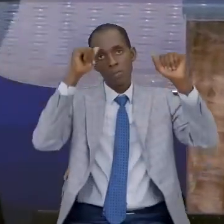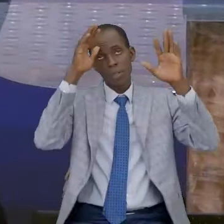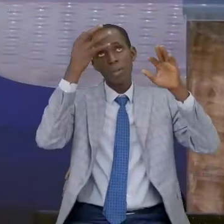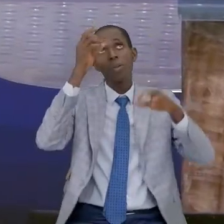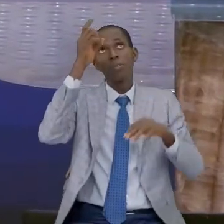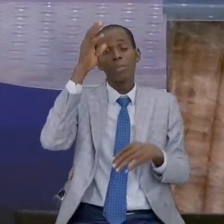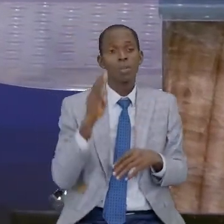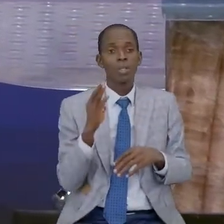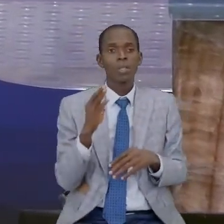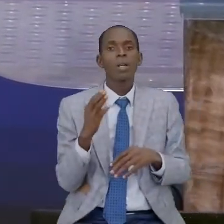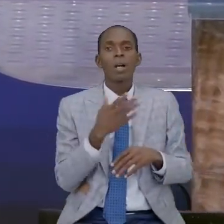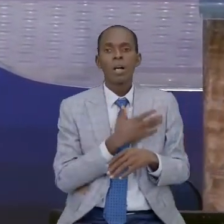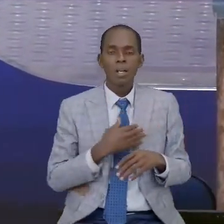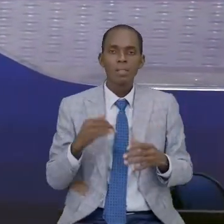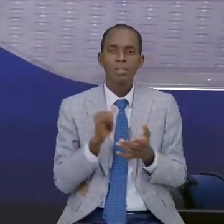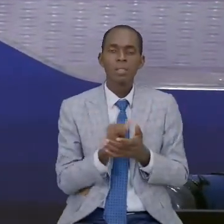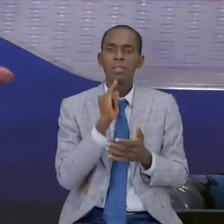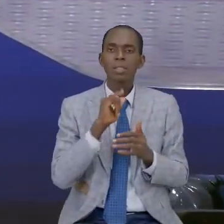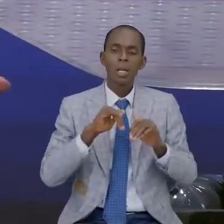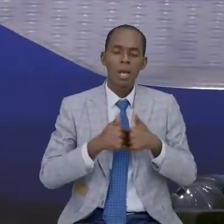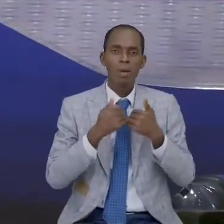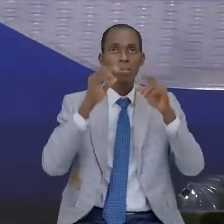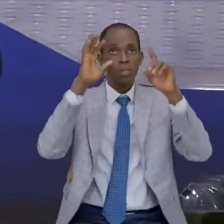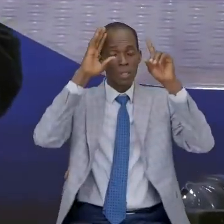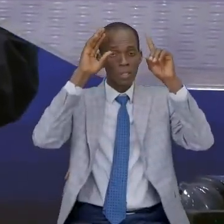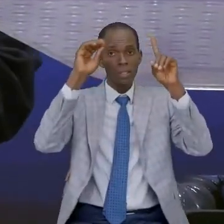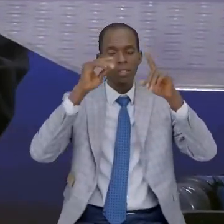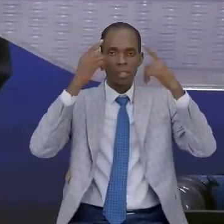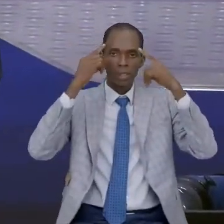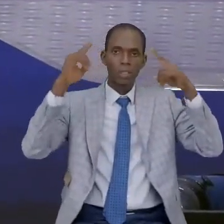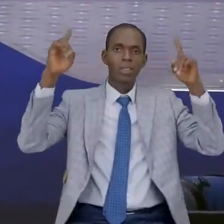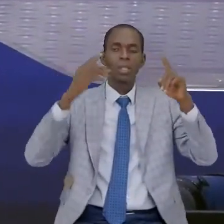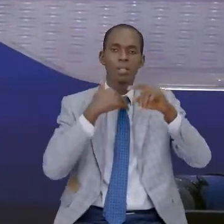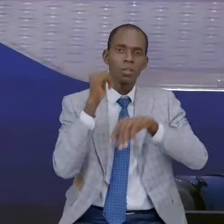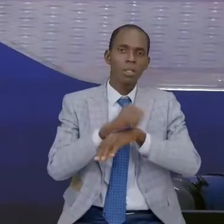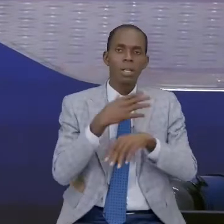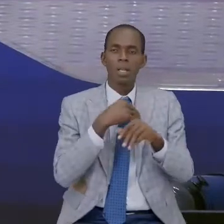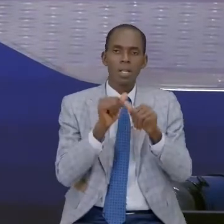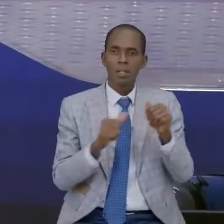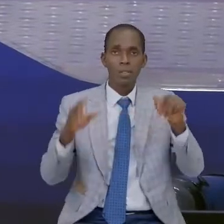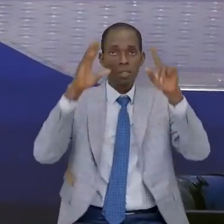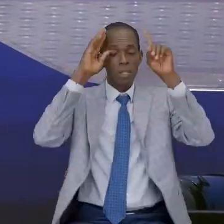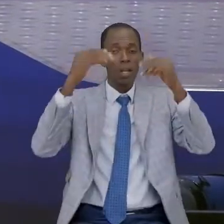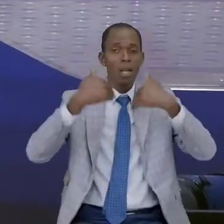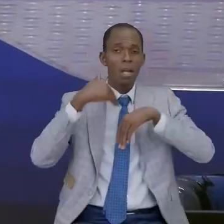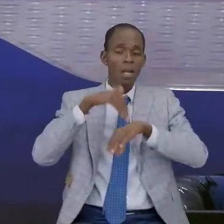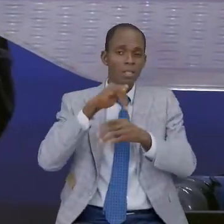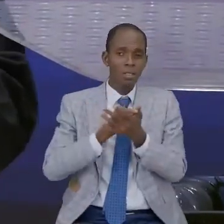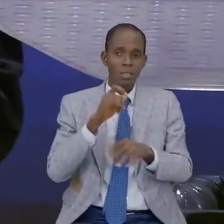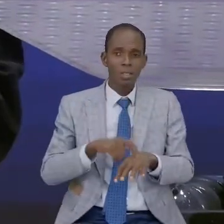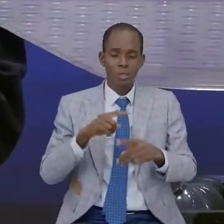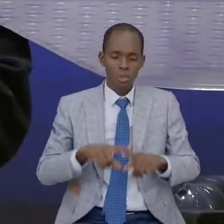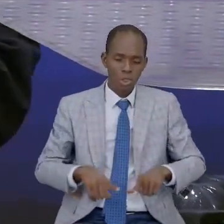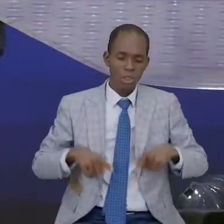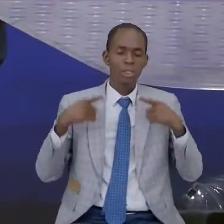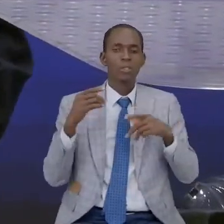Father of God. And now, that's how he succeeded. That's how he overcame. And everything he had at that time to